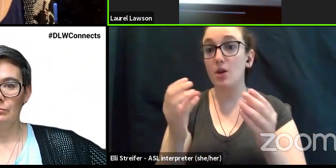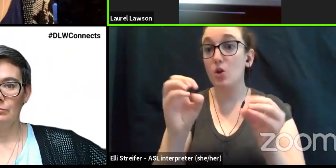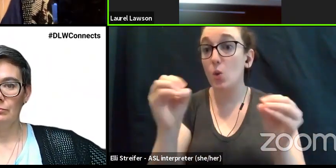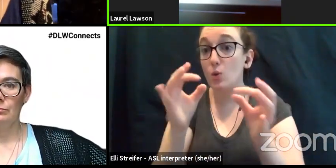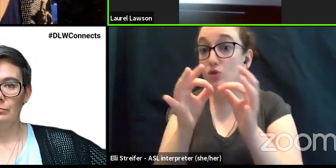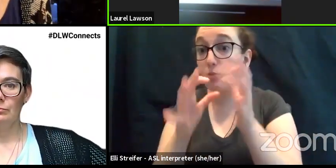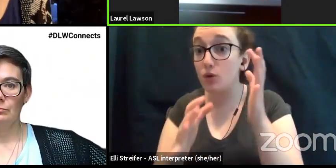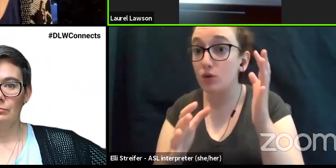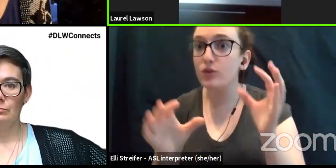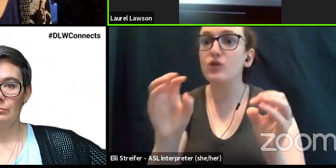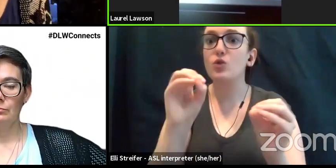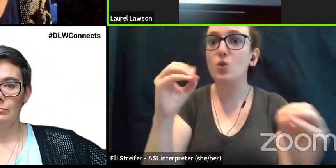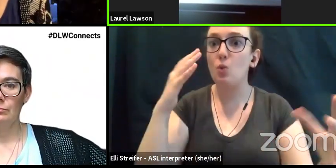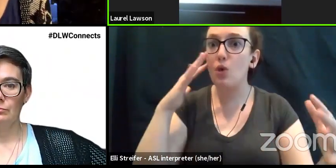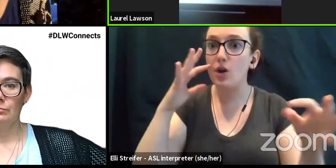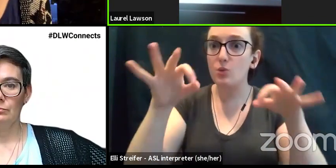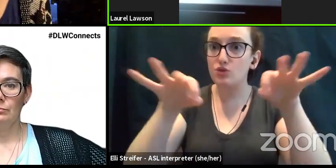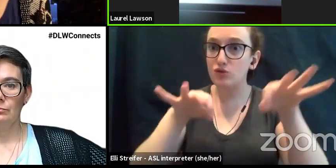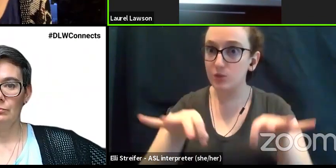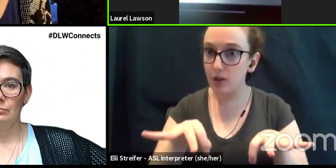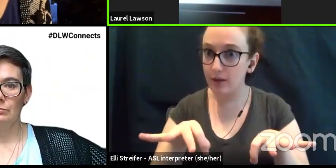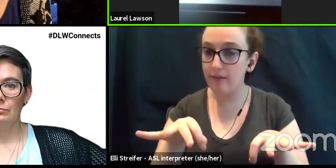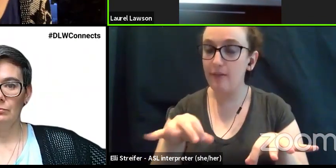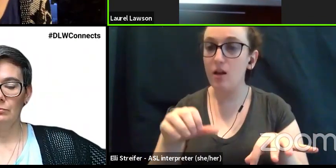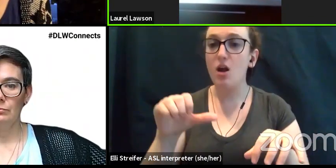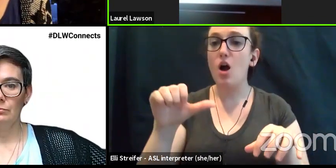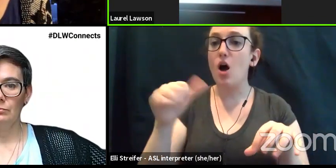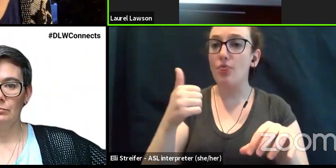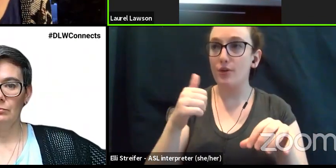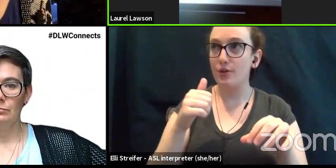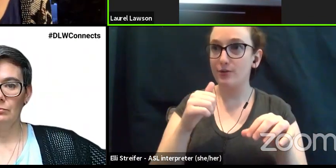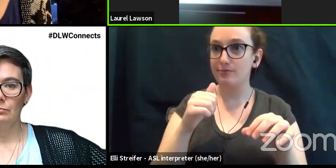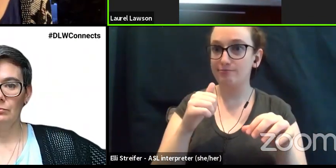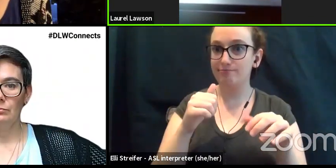having description, other lacks of access.